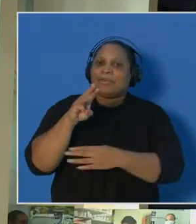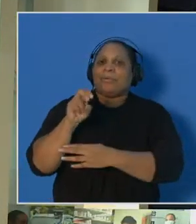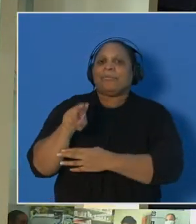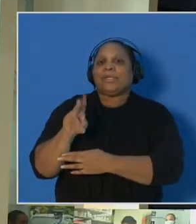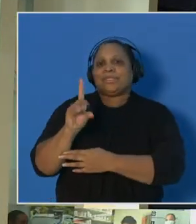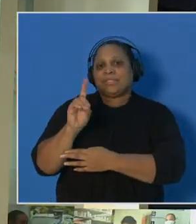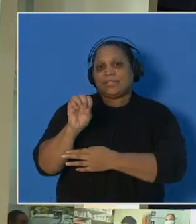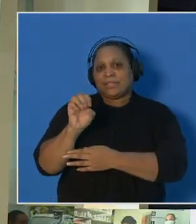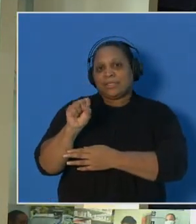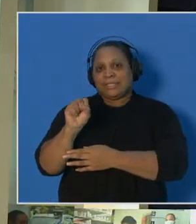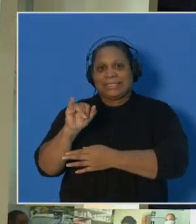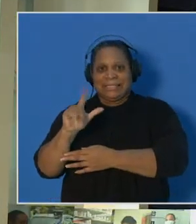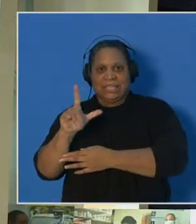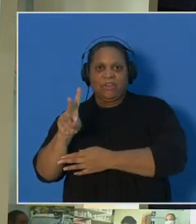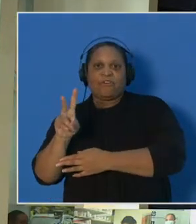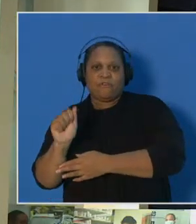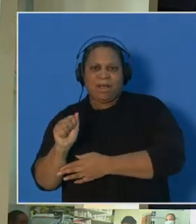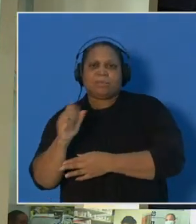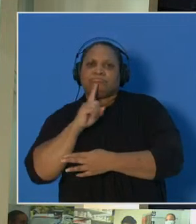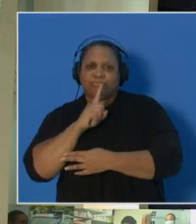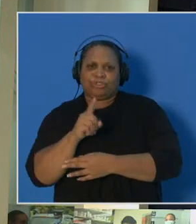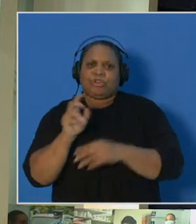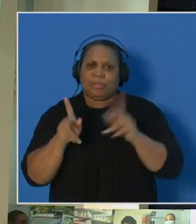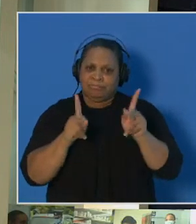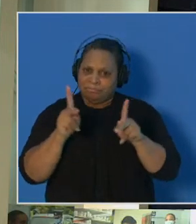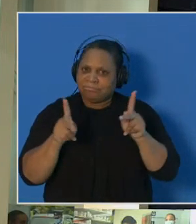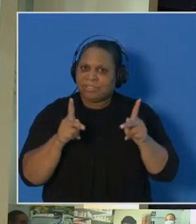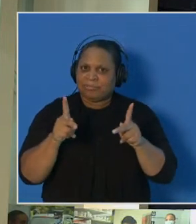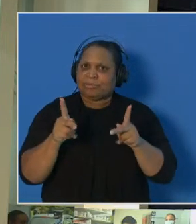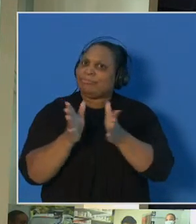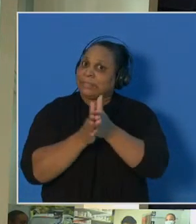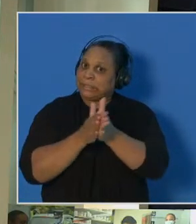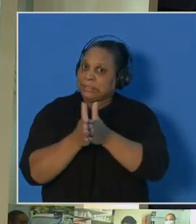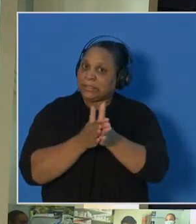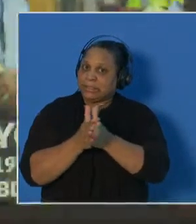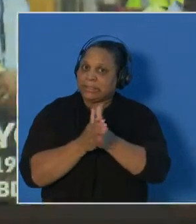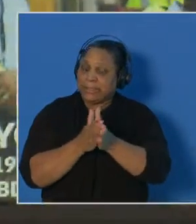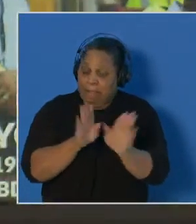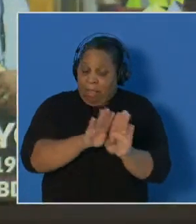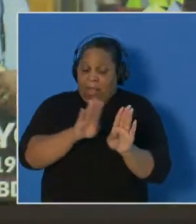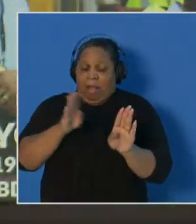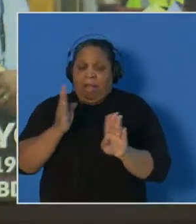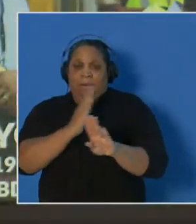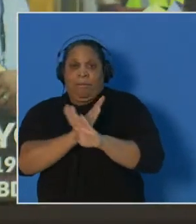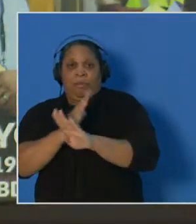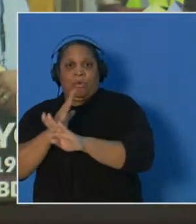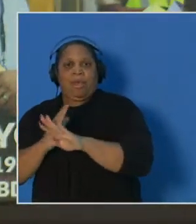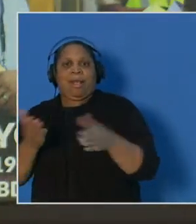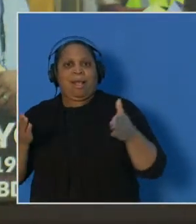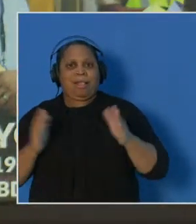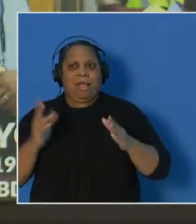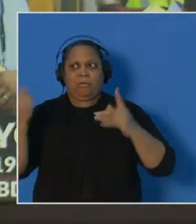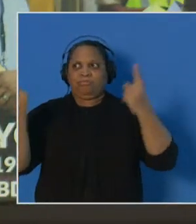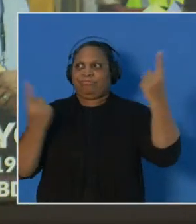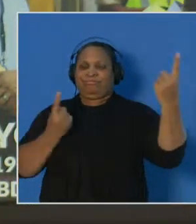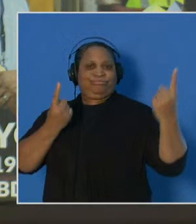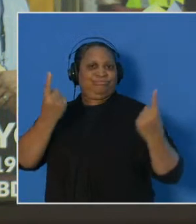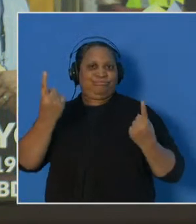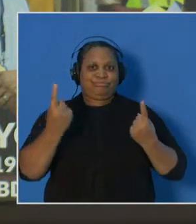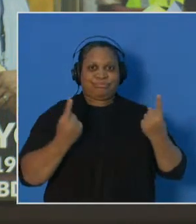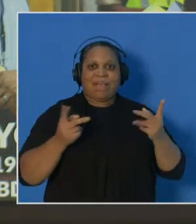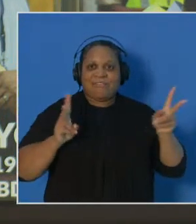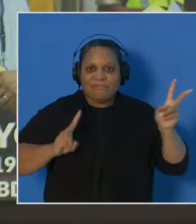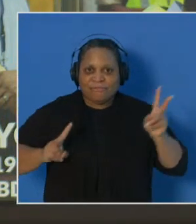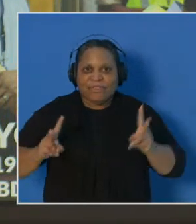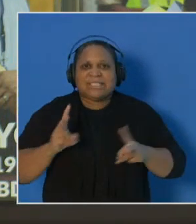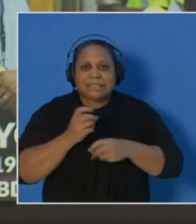I'm sure that there's a large number of persons that are looking forward to us reopening our borders and allowing visitors to visit our country